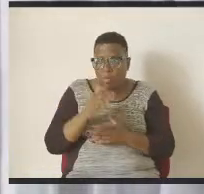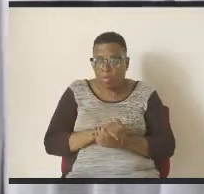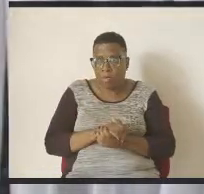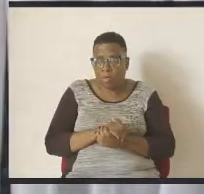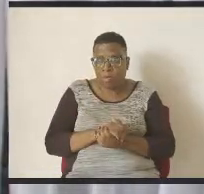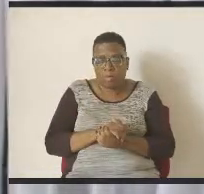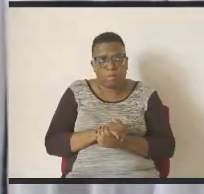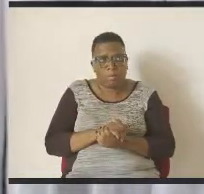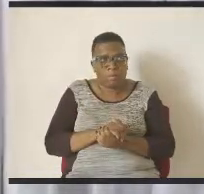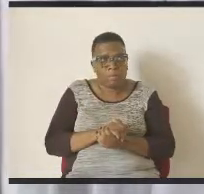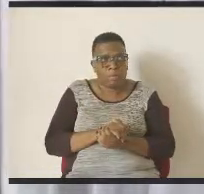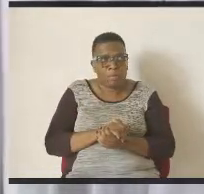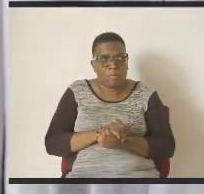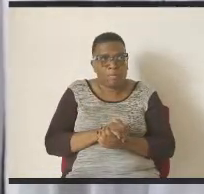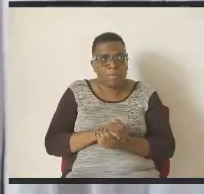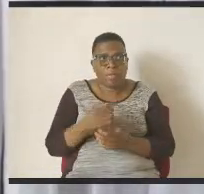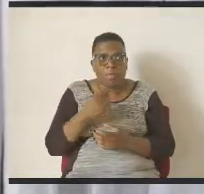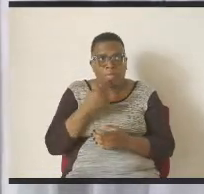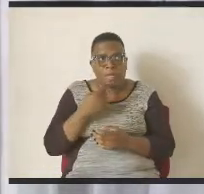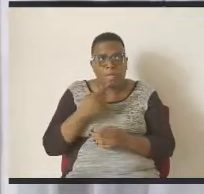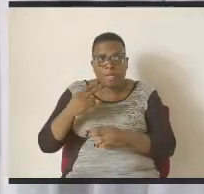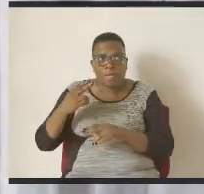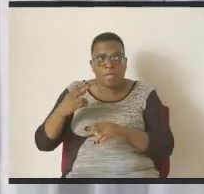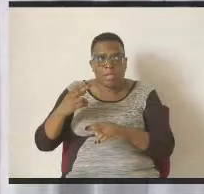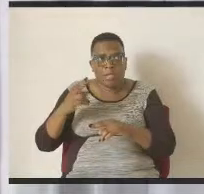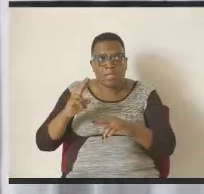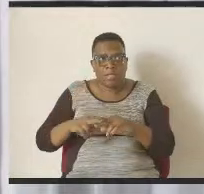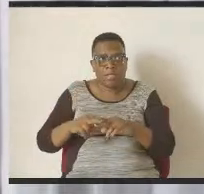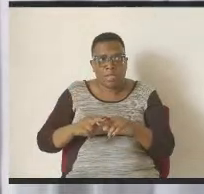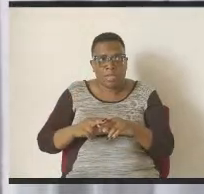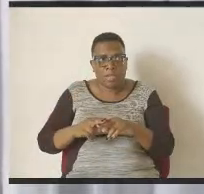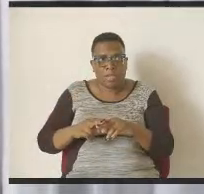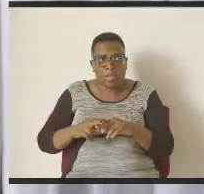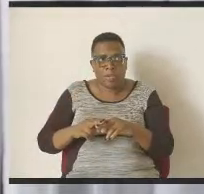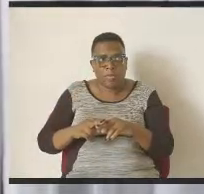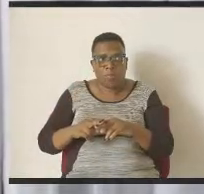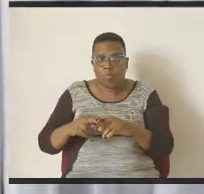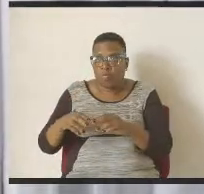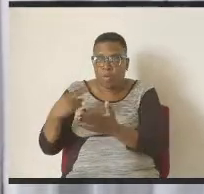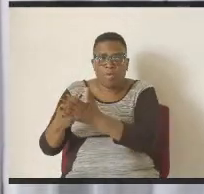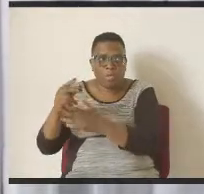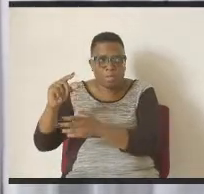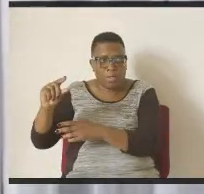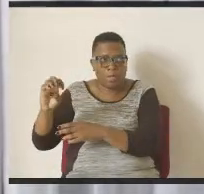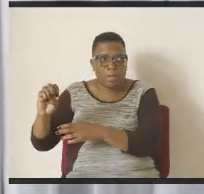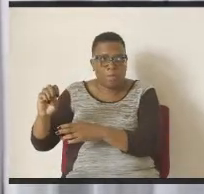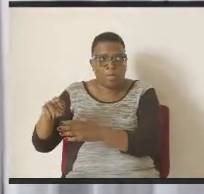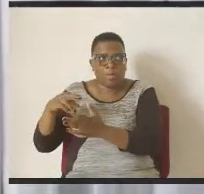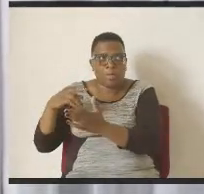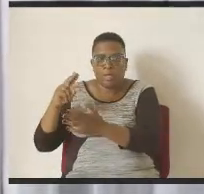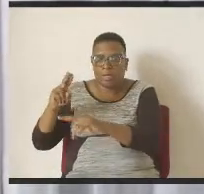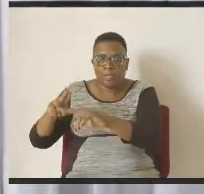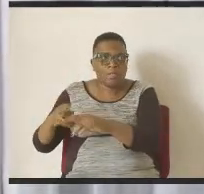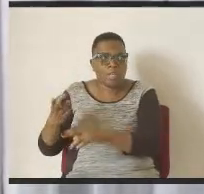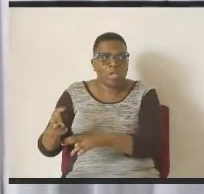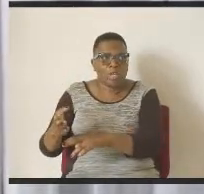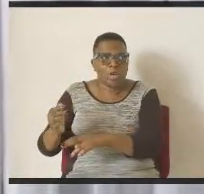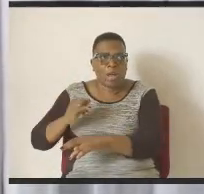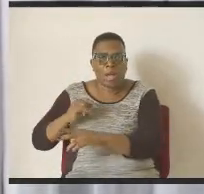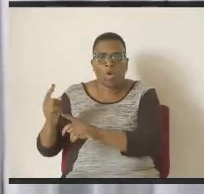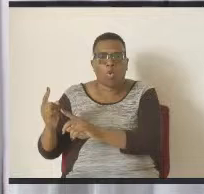Sit here while I go and what? Pray over there. Very simple instruction. Verse 37.